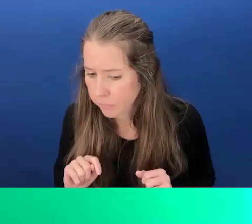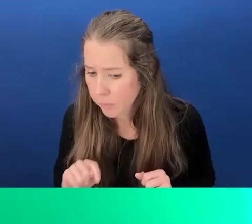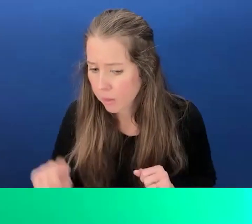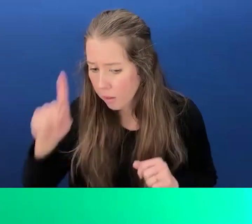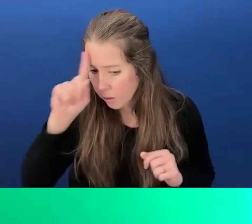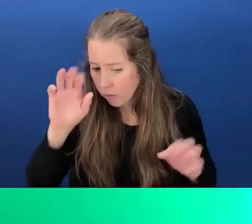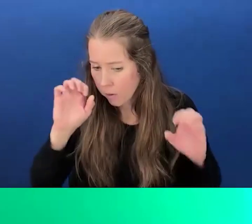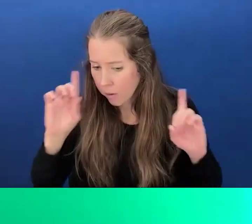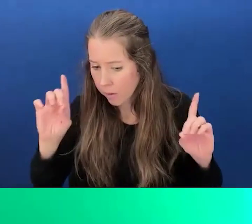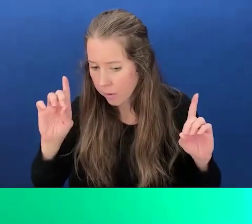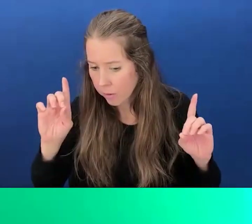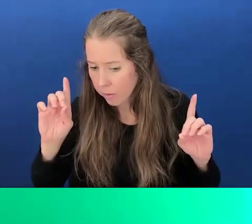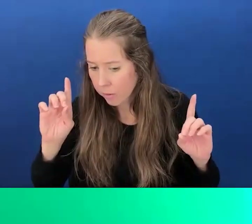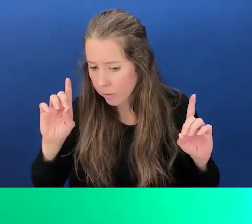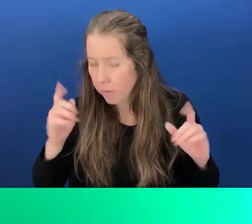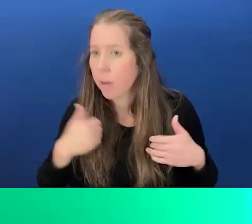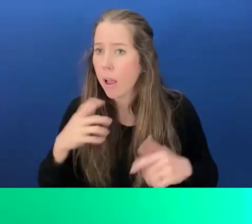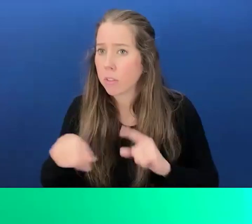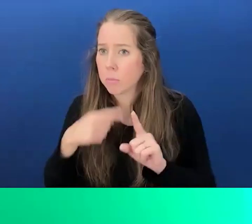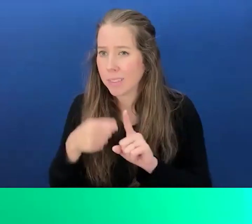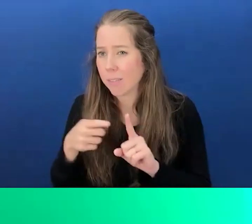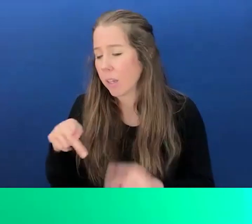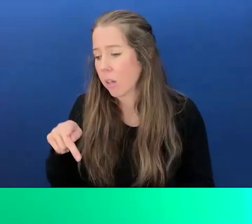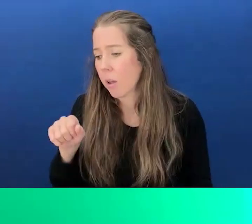education, there are specific parameters